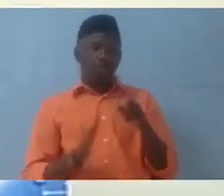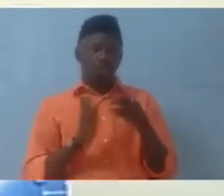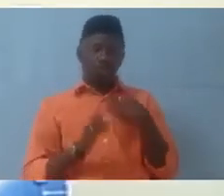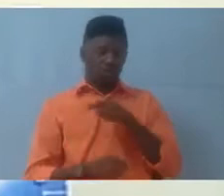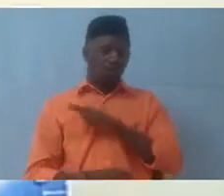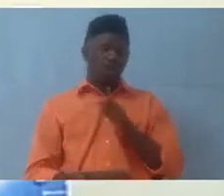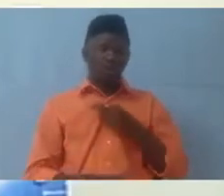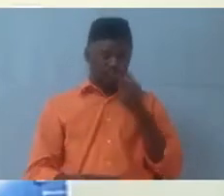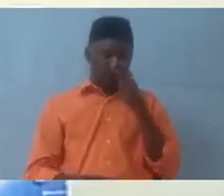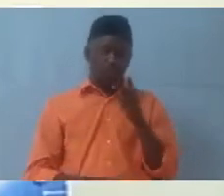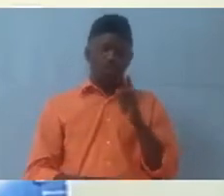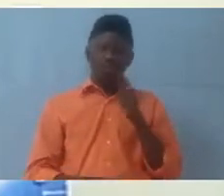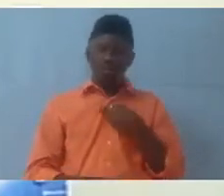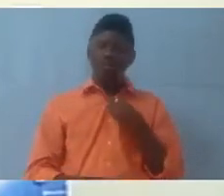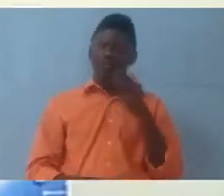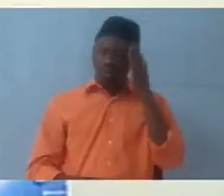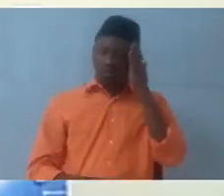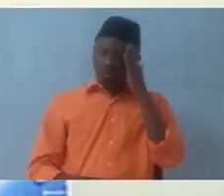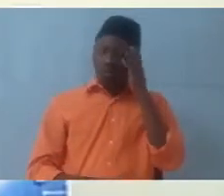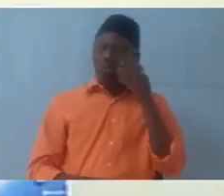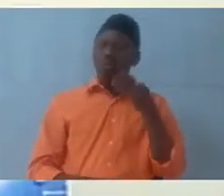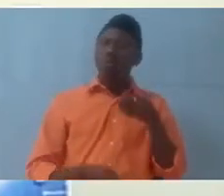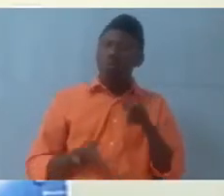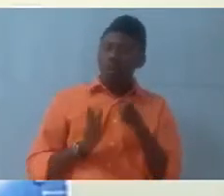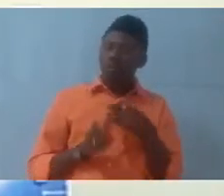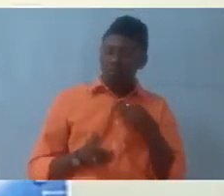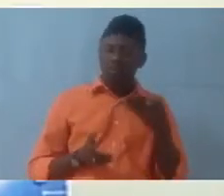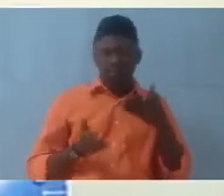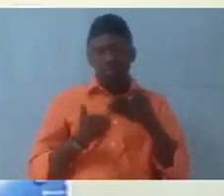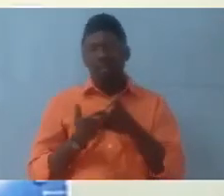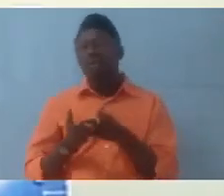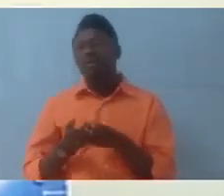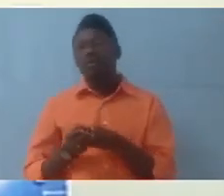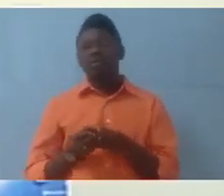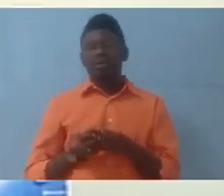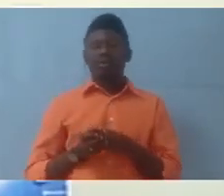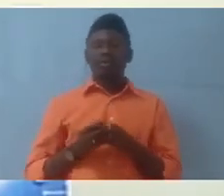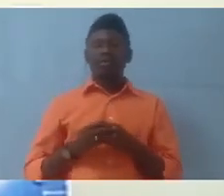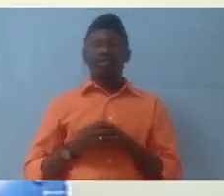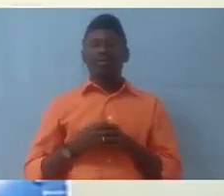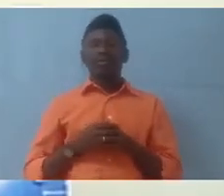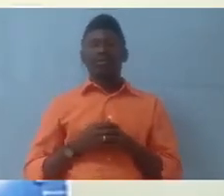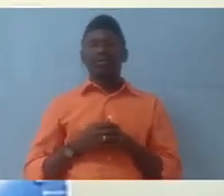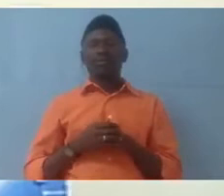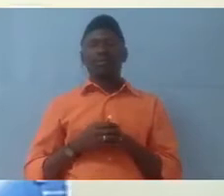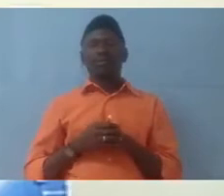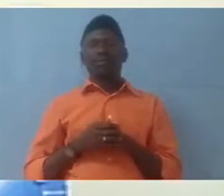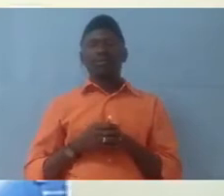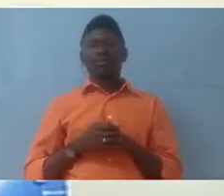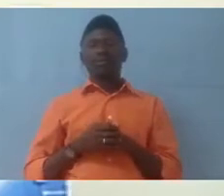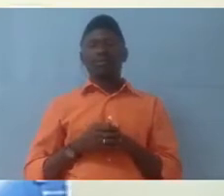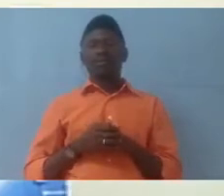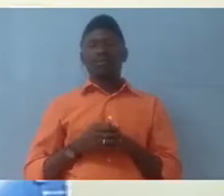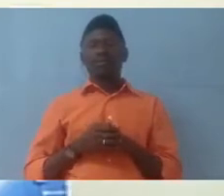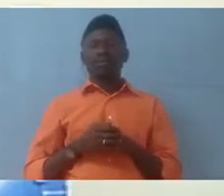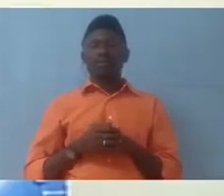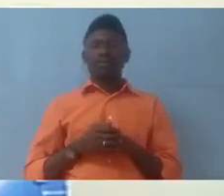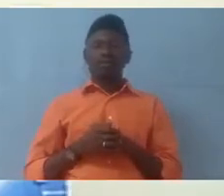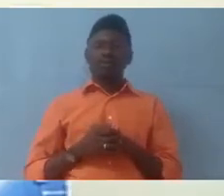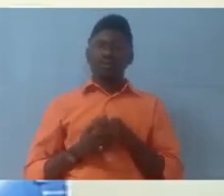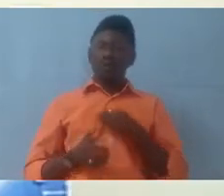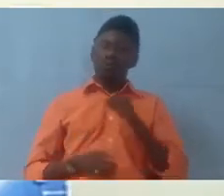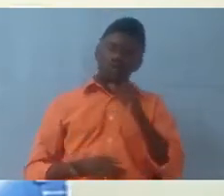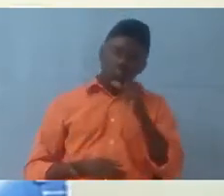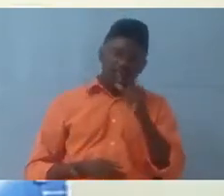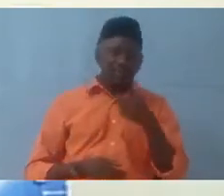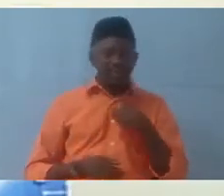mom lañ doon baye xel mo taxone sax ñuy jall na ñun naka lañuy gisé CJ bi some of these magistrates had been serving there for a